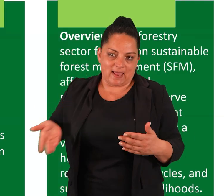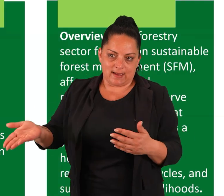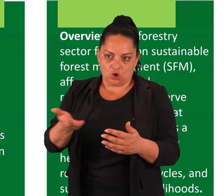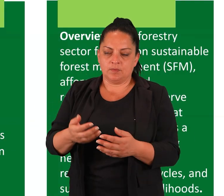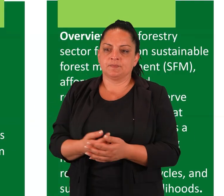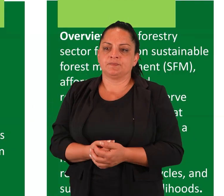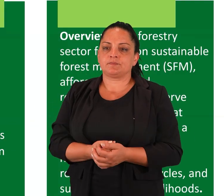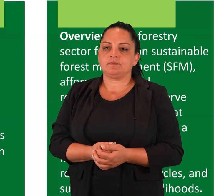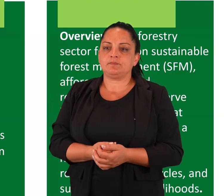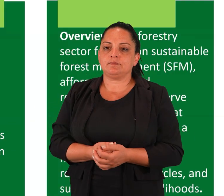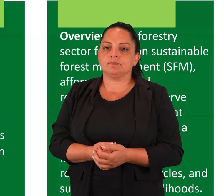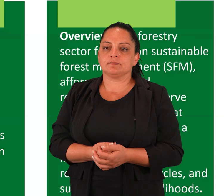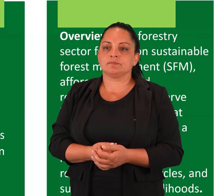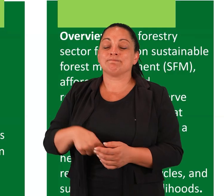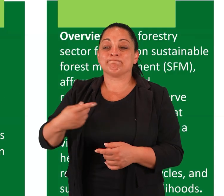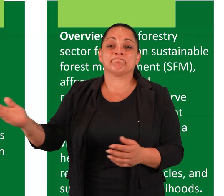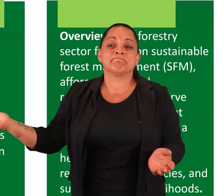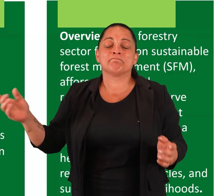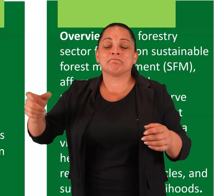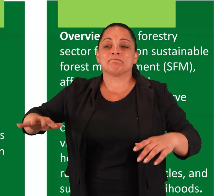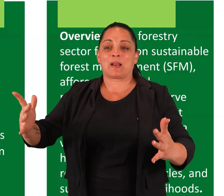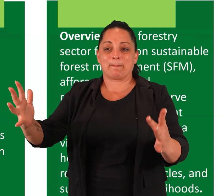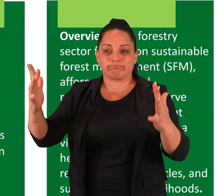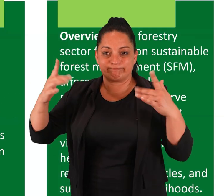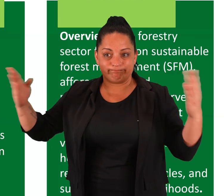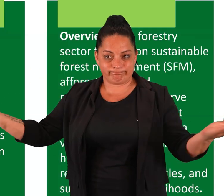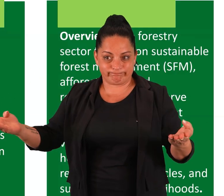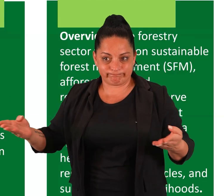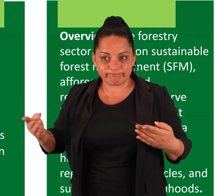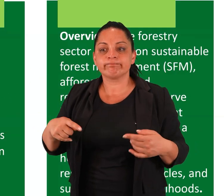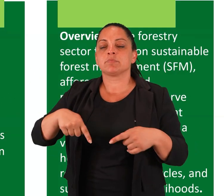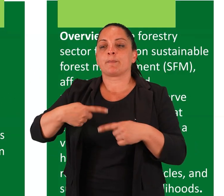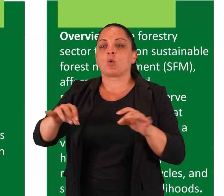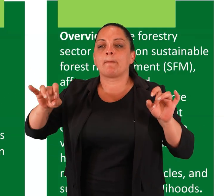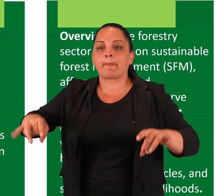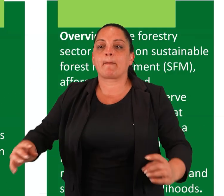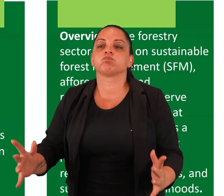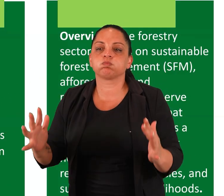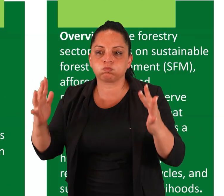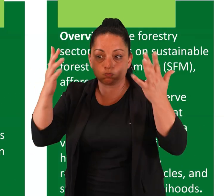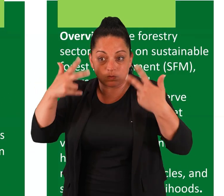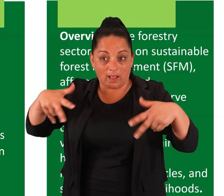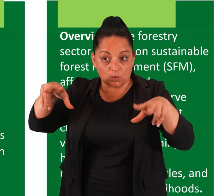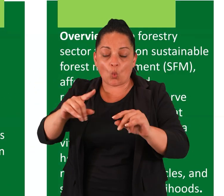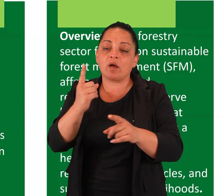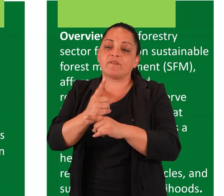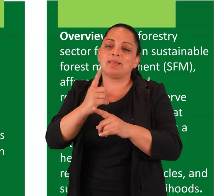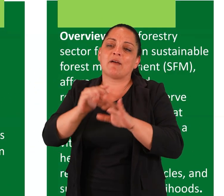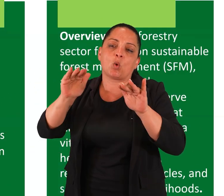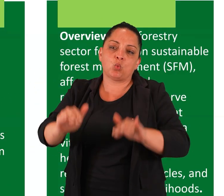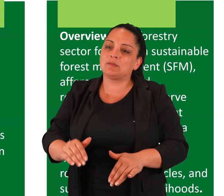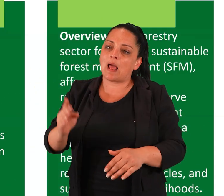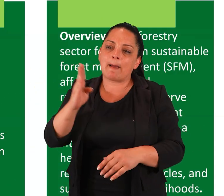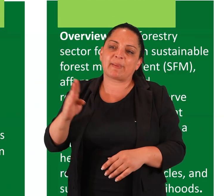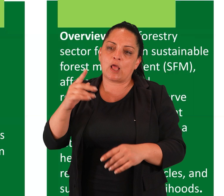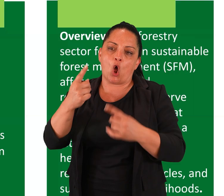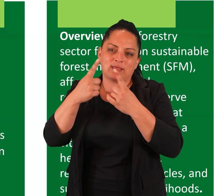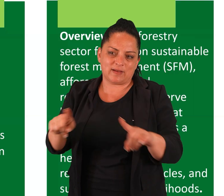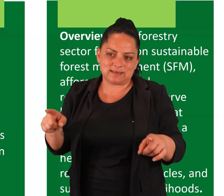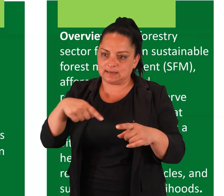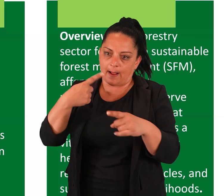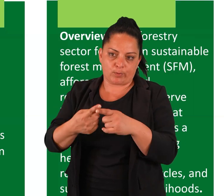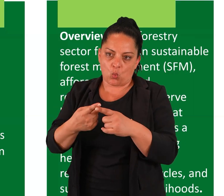on sustainable forest management, afforestation, and reforestation to preserve biodiversity and